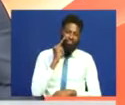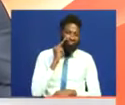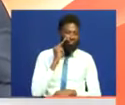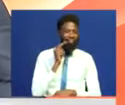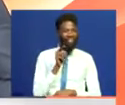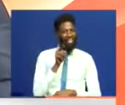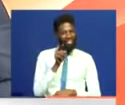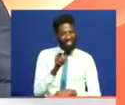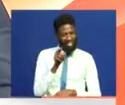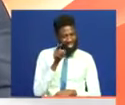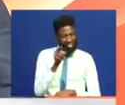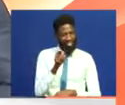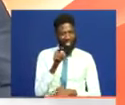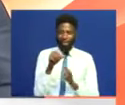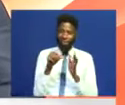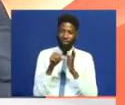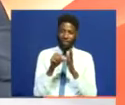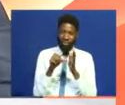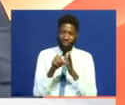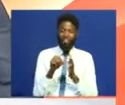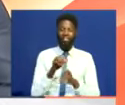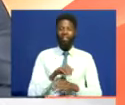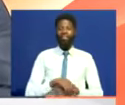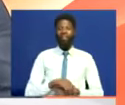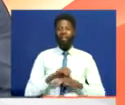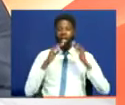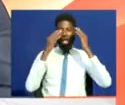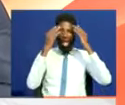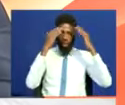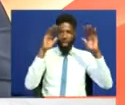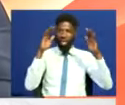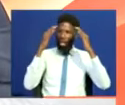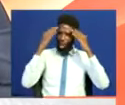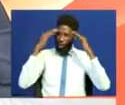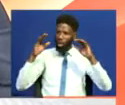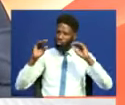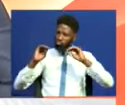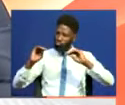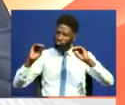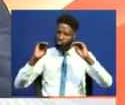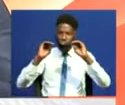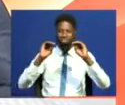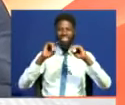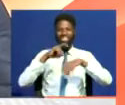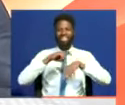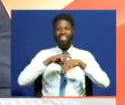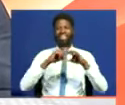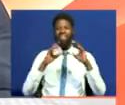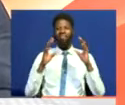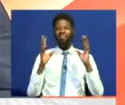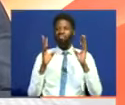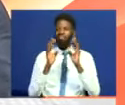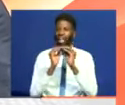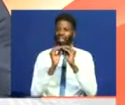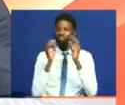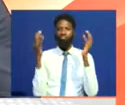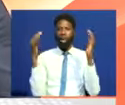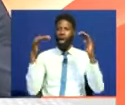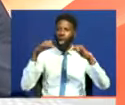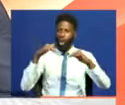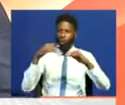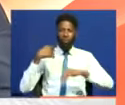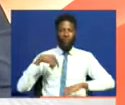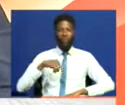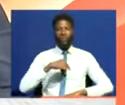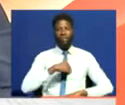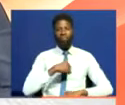day. Mm-hmm. The awareness creation that we do through our community sensitization forums are to essentially just educate the